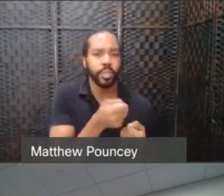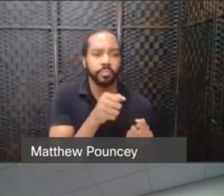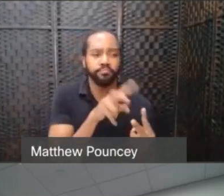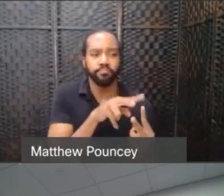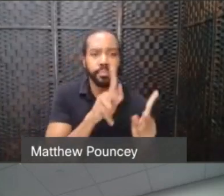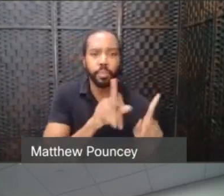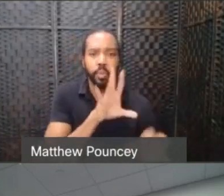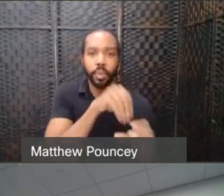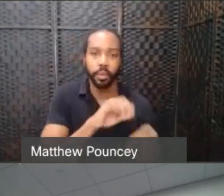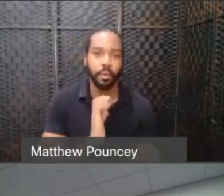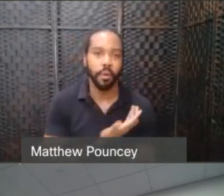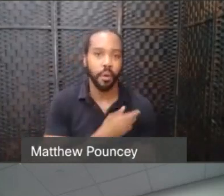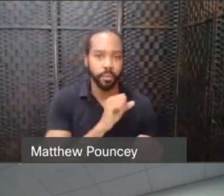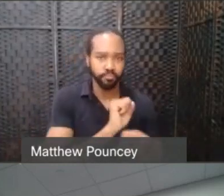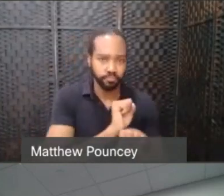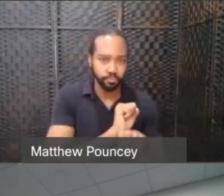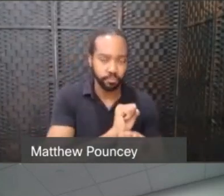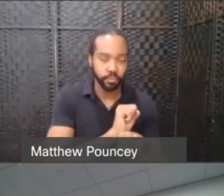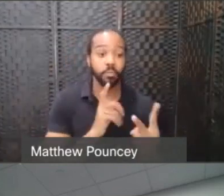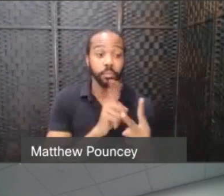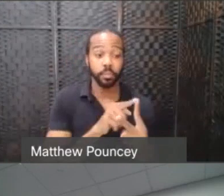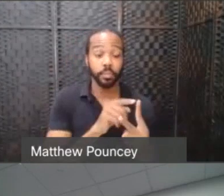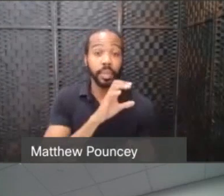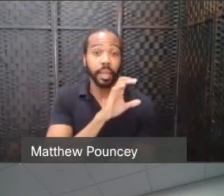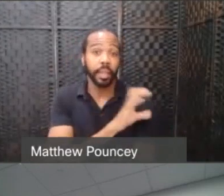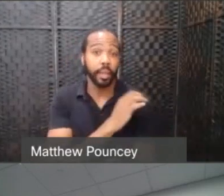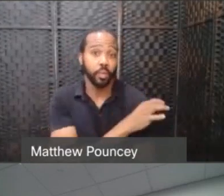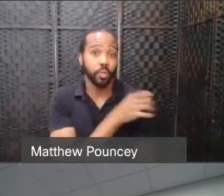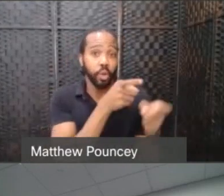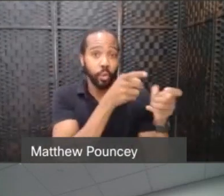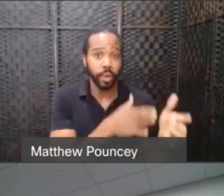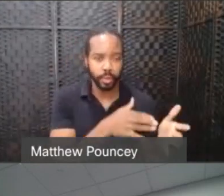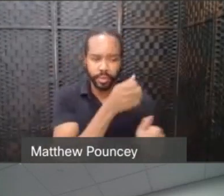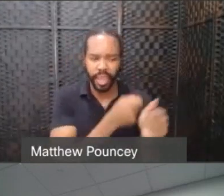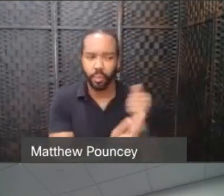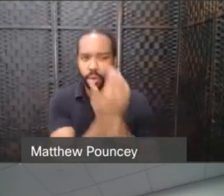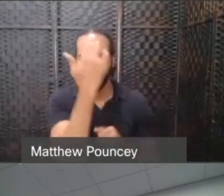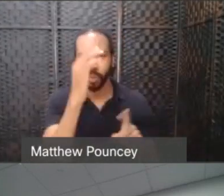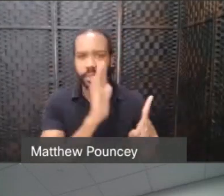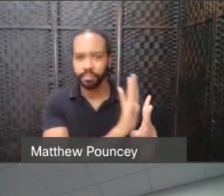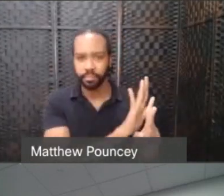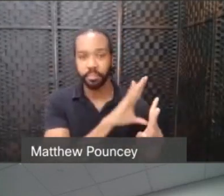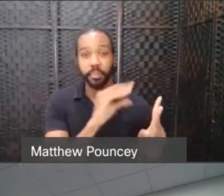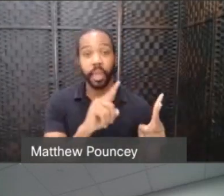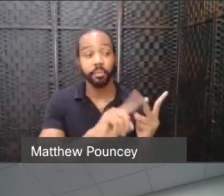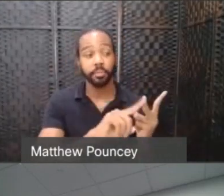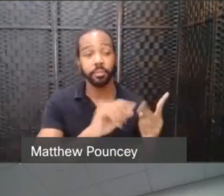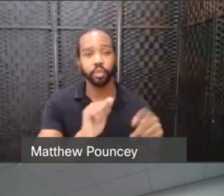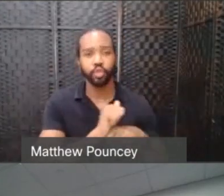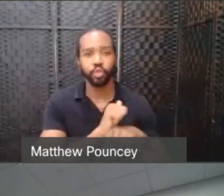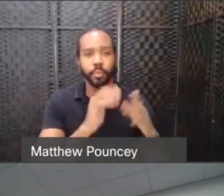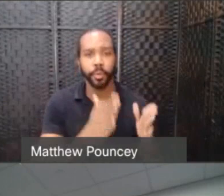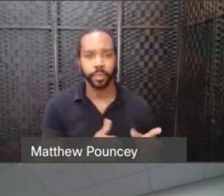in the organization, which is our clinical director. I feel like everybody knows him. And then our training person, again, somebody